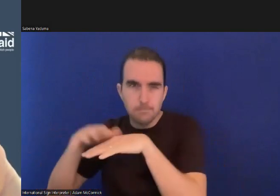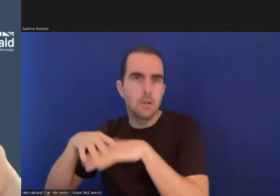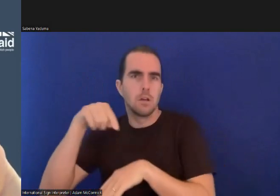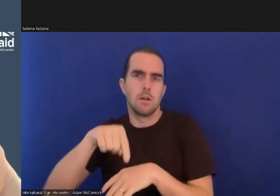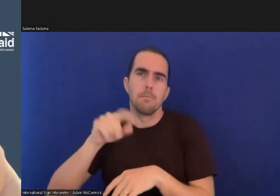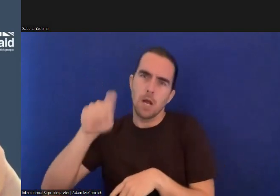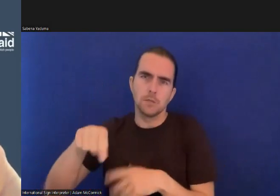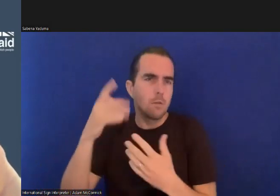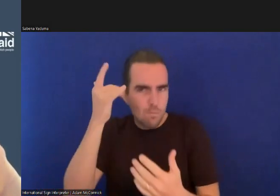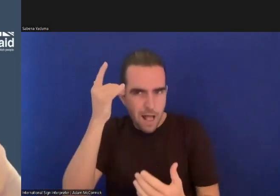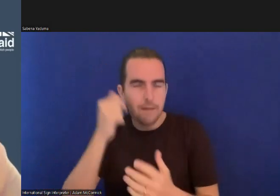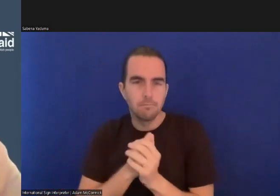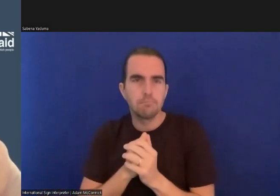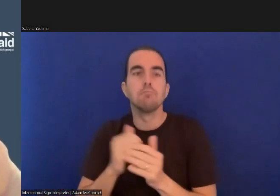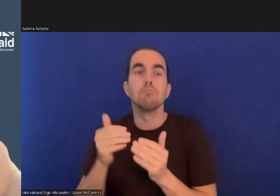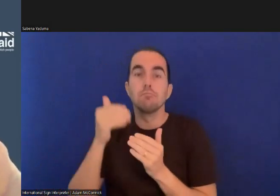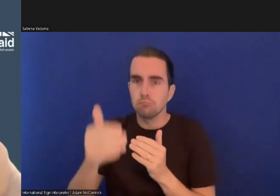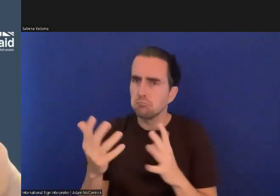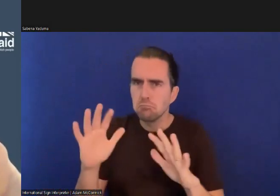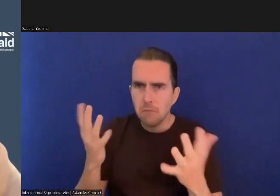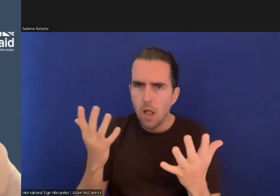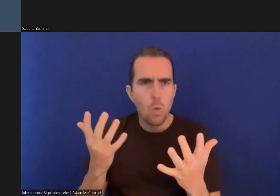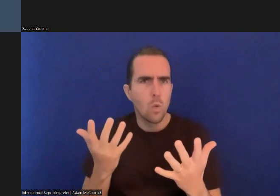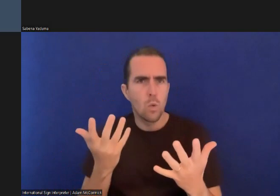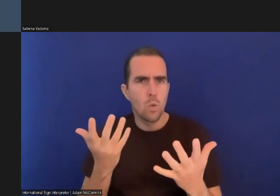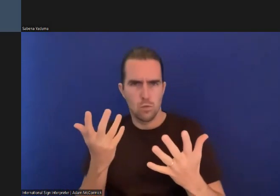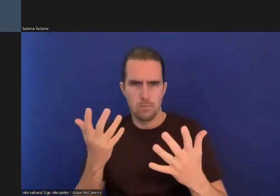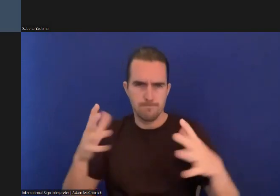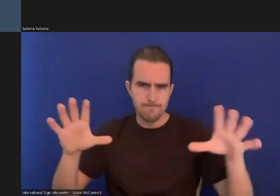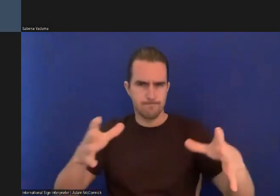Our second speaker is Sabina Ogundele.